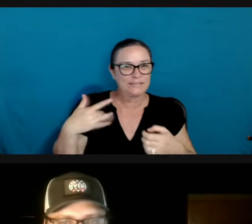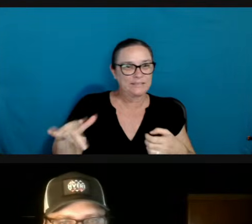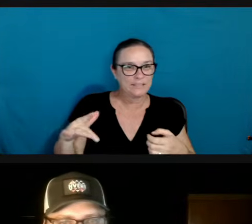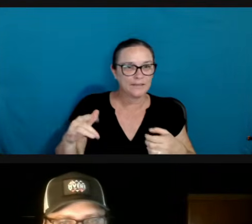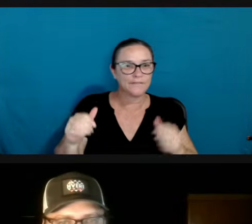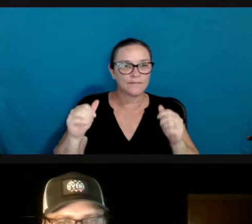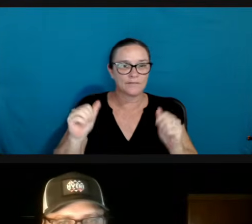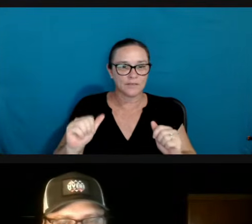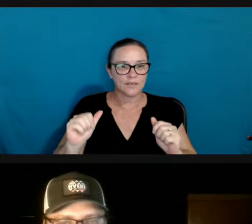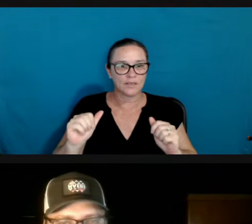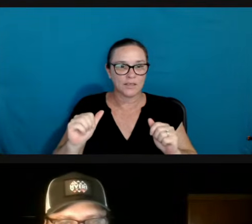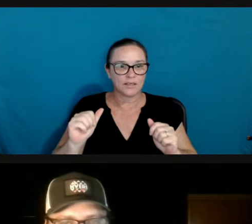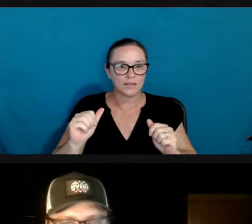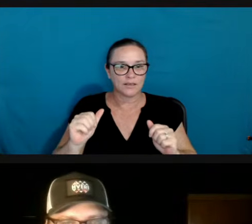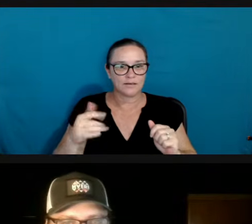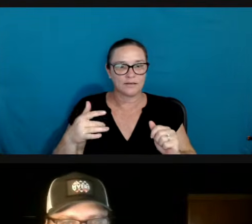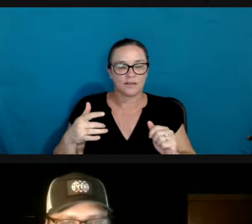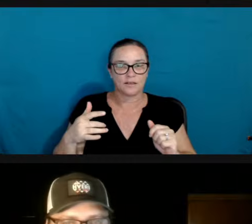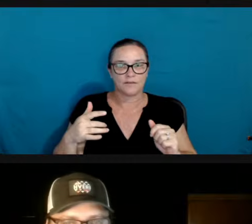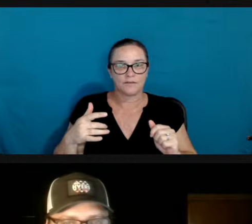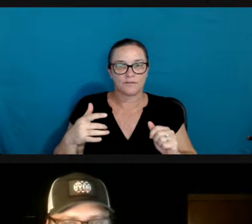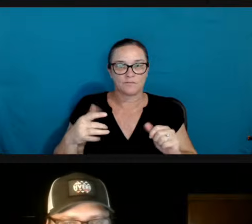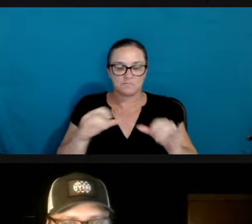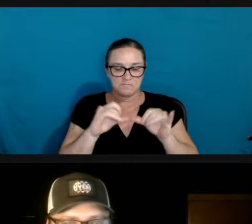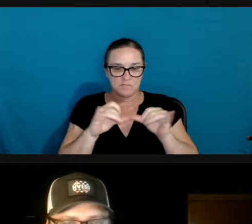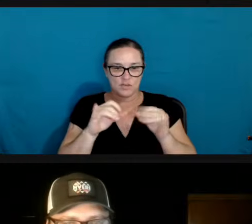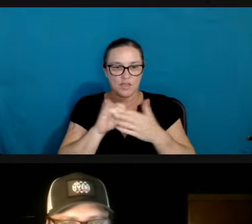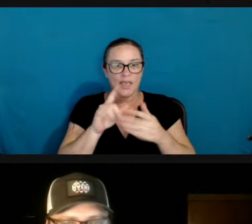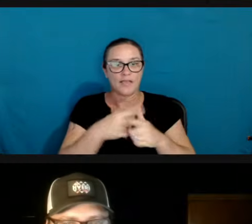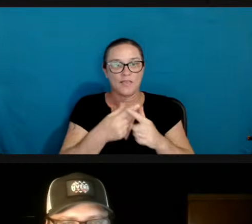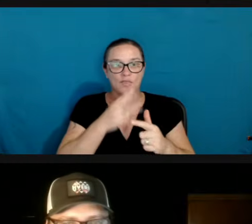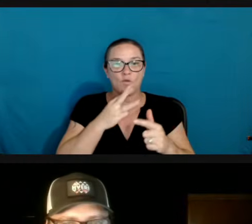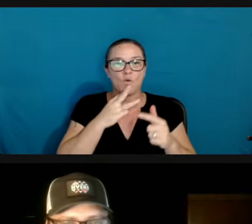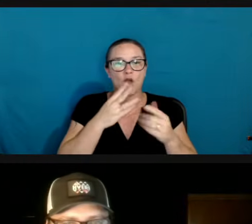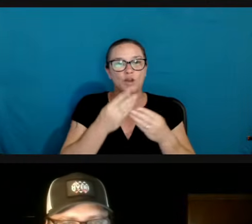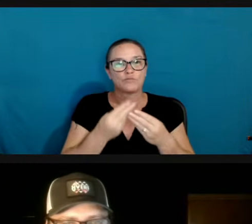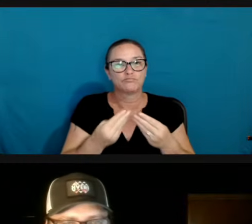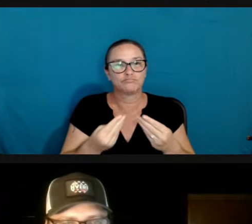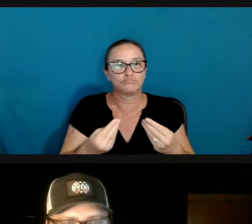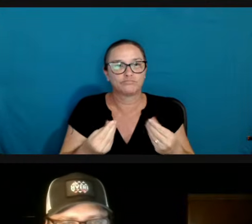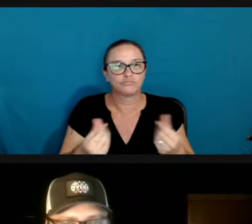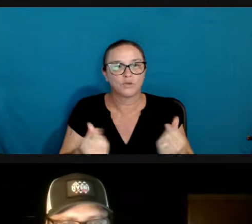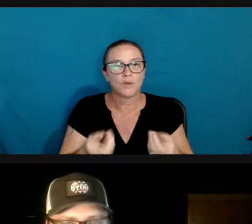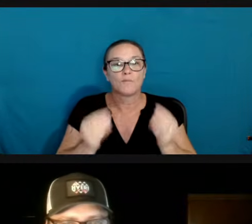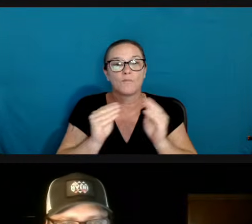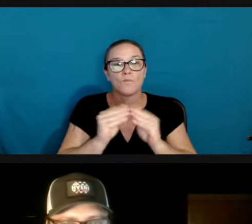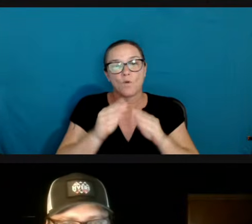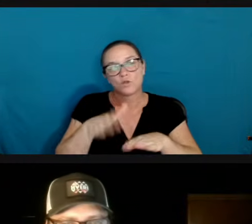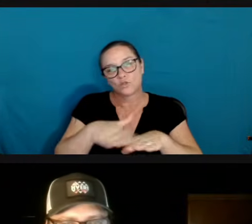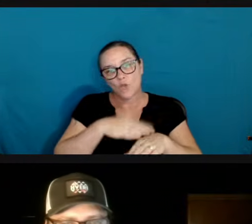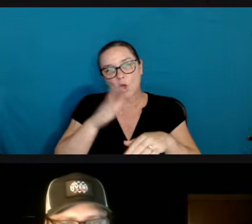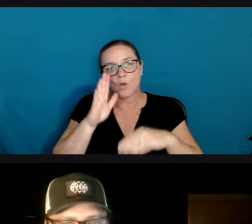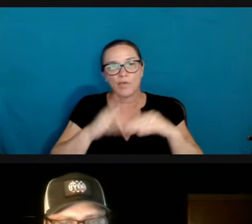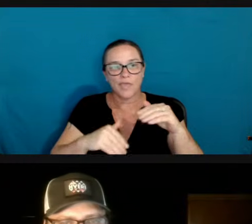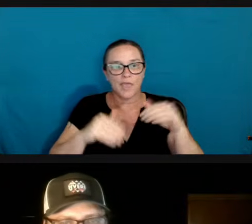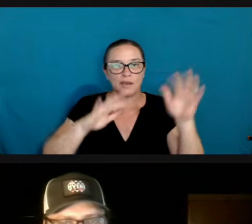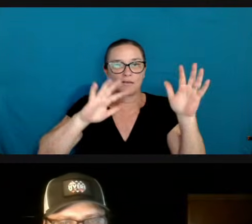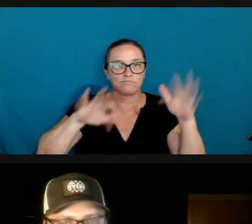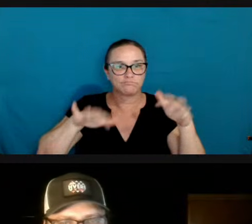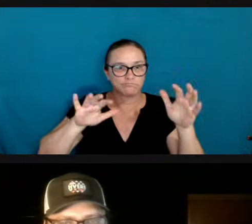that until the water drains away, which happens more slowly than it falls down, right? Basically. So especially when it's